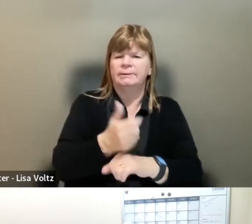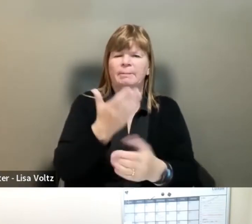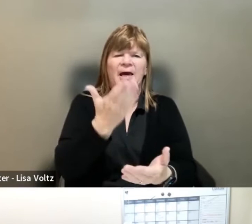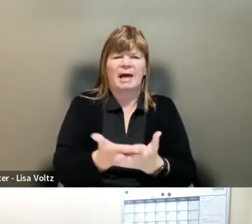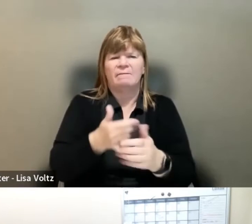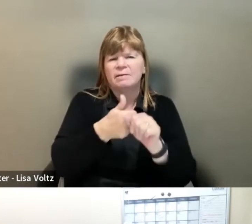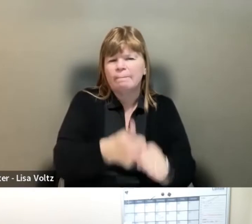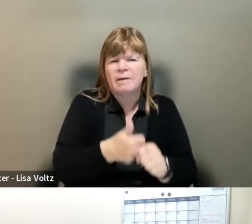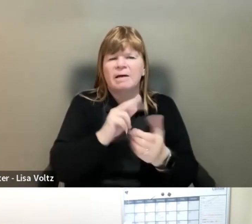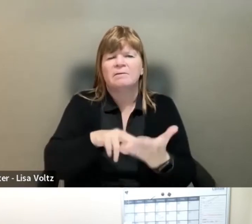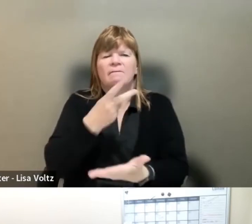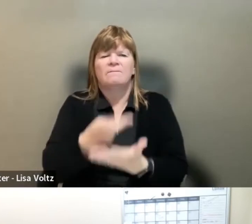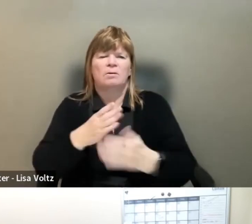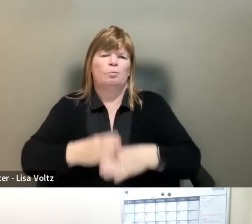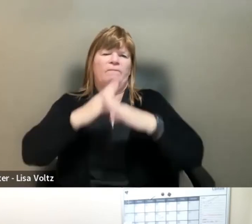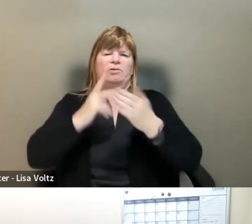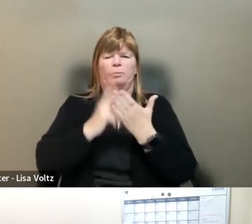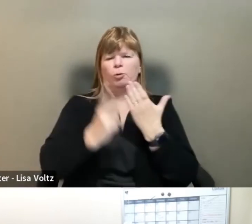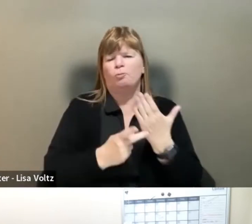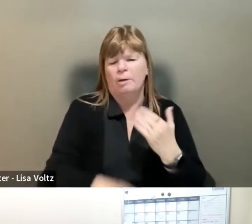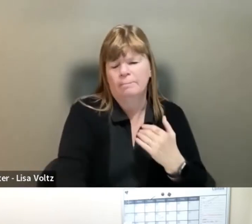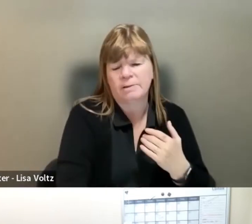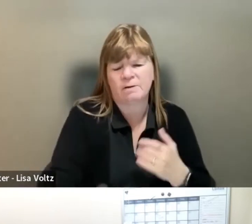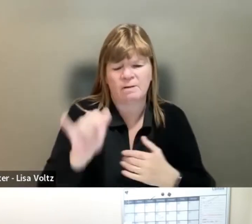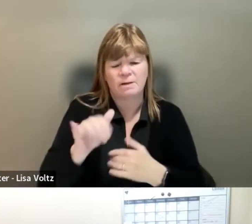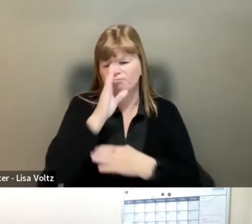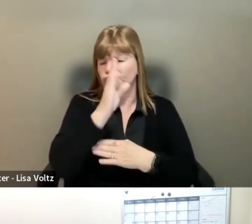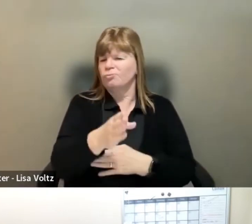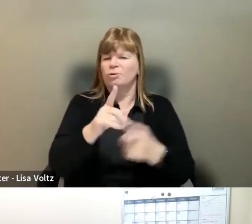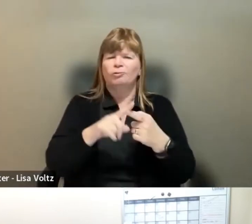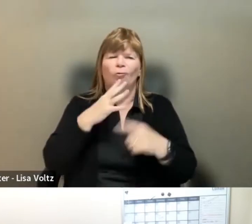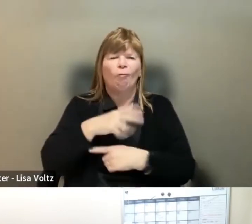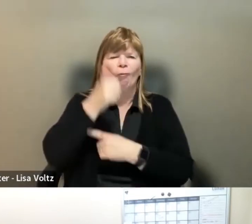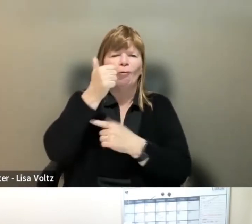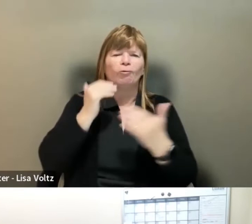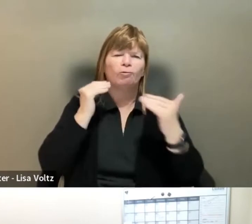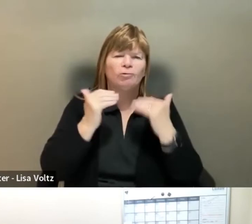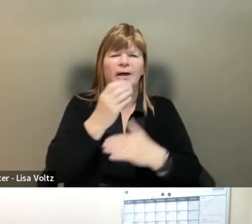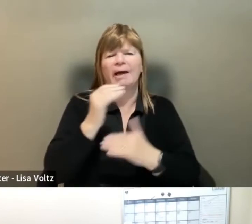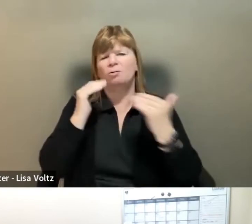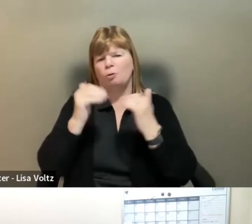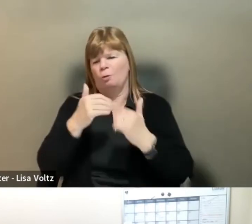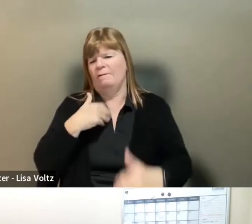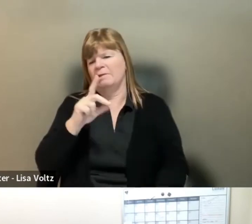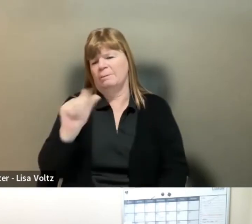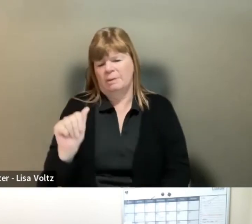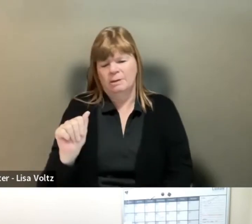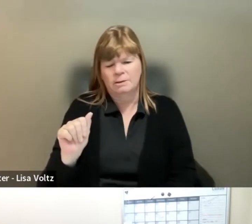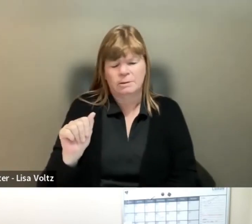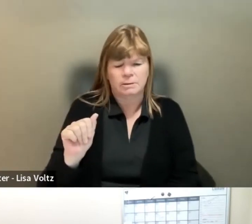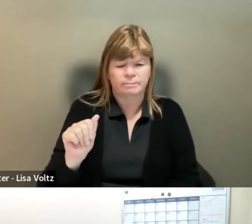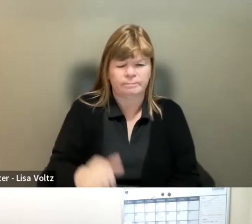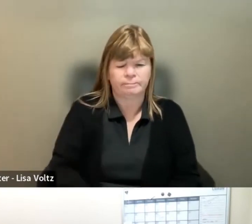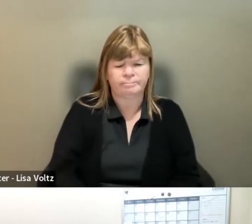falls prevention programs directly to older adults and adults with disabilities. And the link for